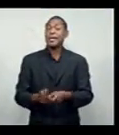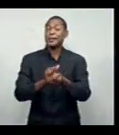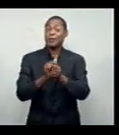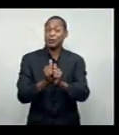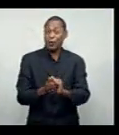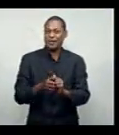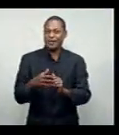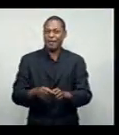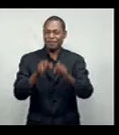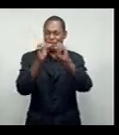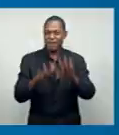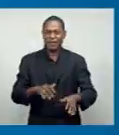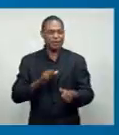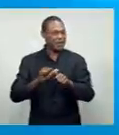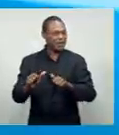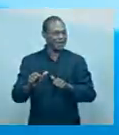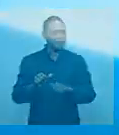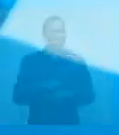with the best.